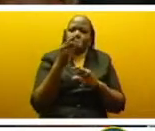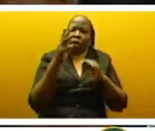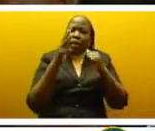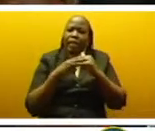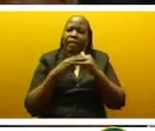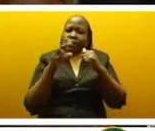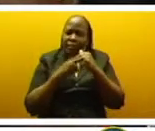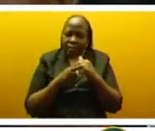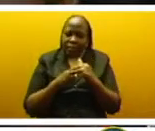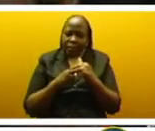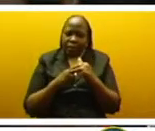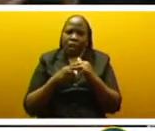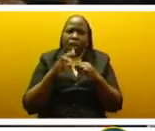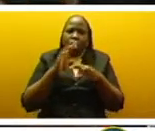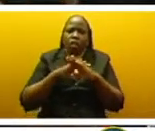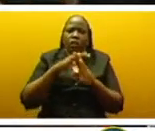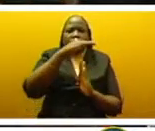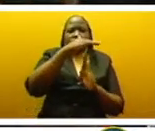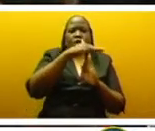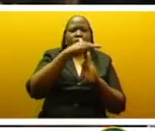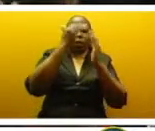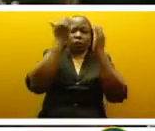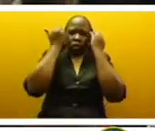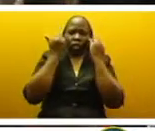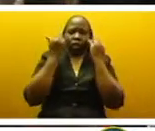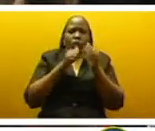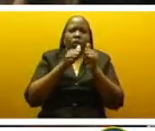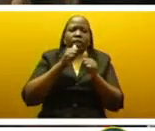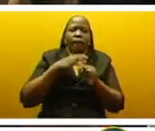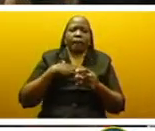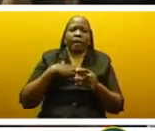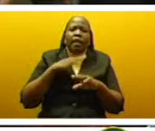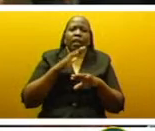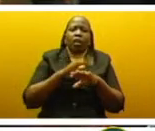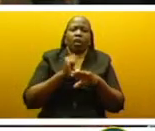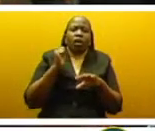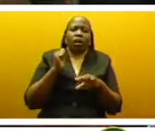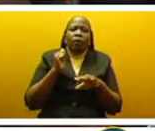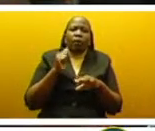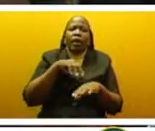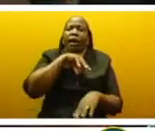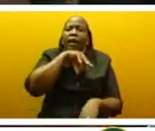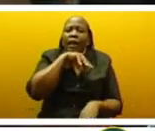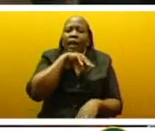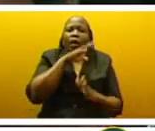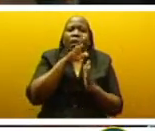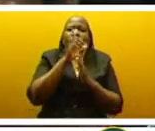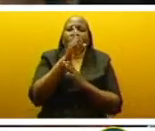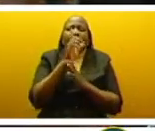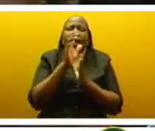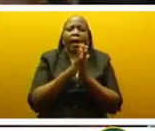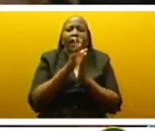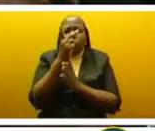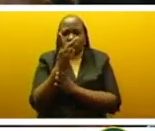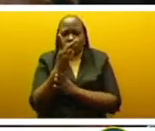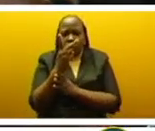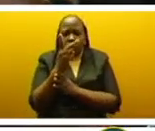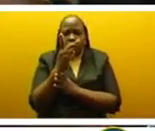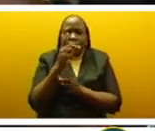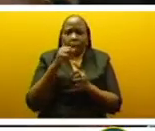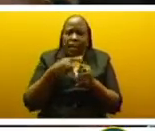I called Raila, which was Raila 1 or 2. But please, before just looking